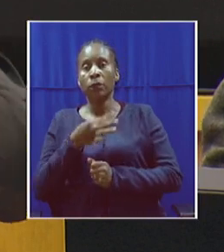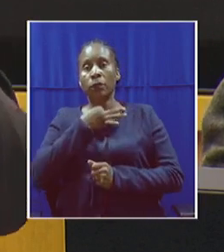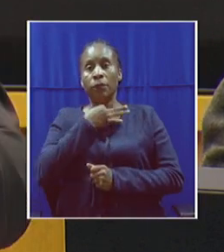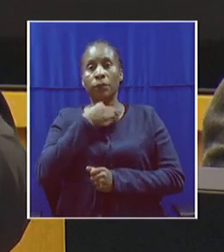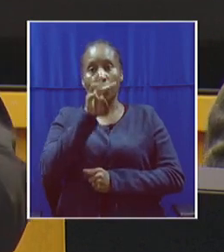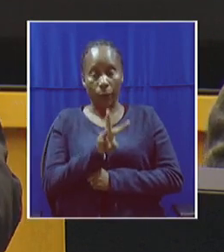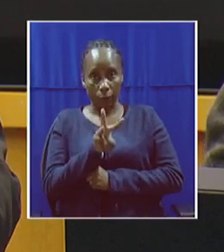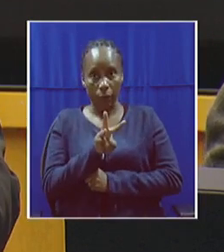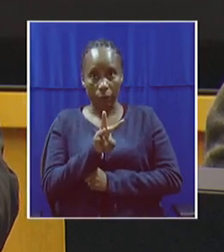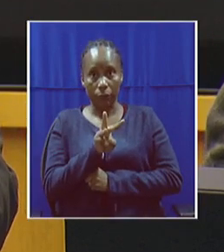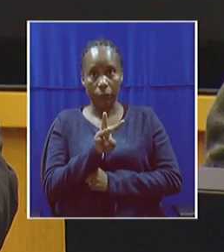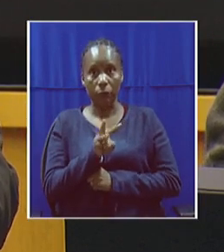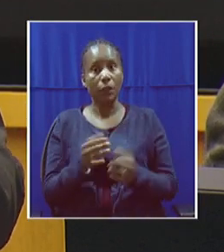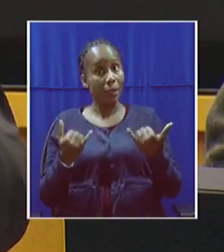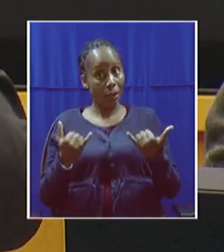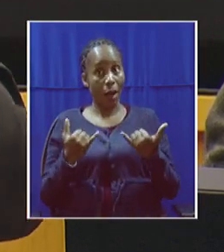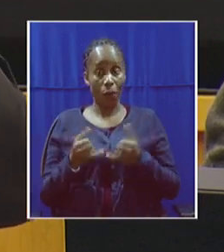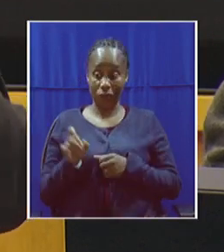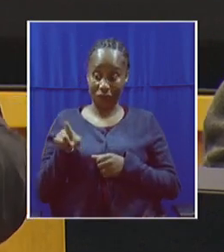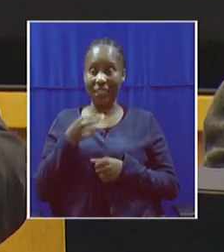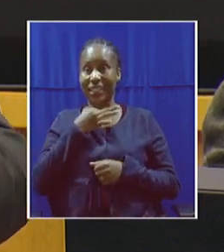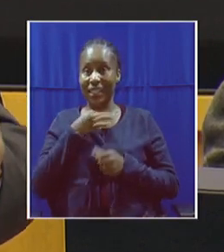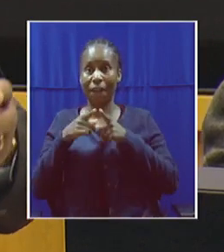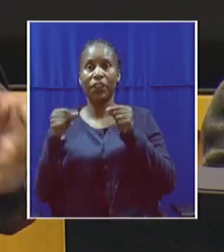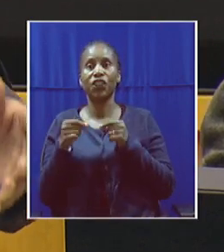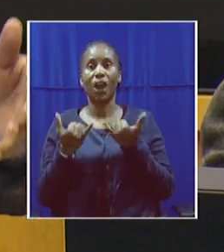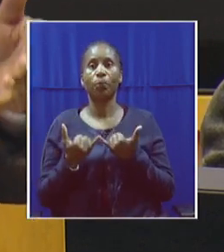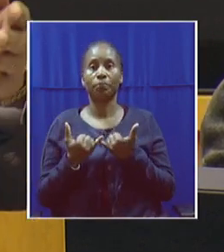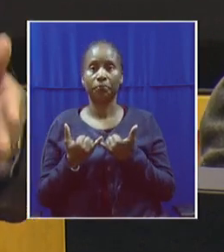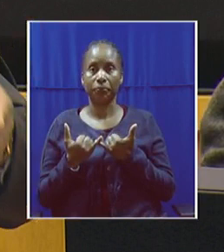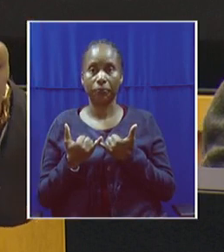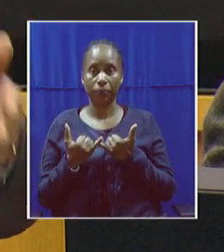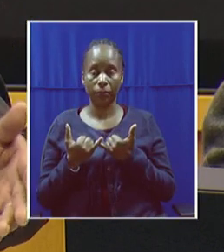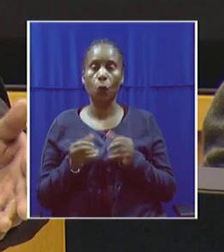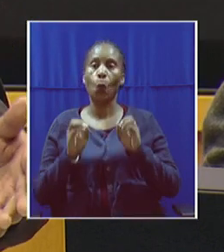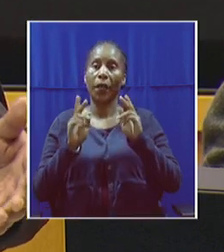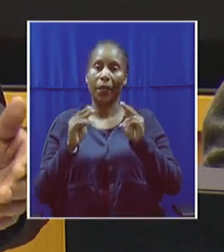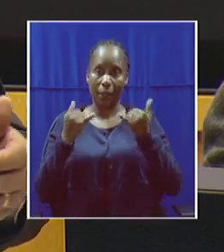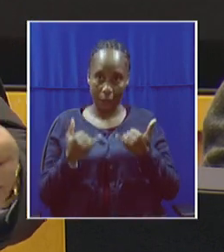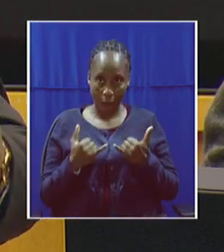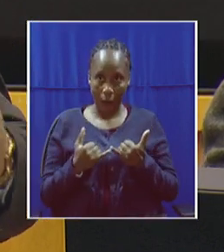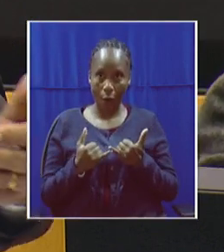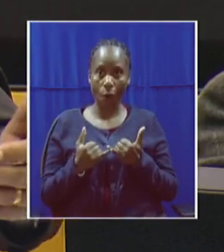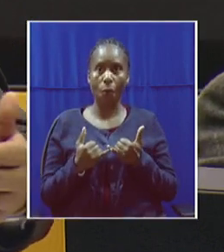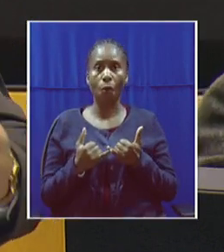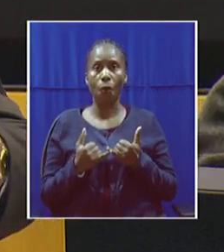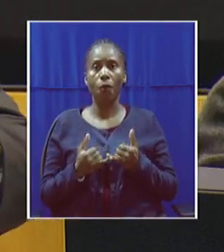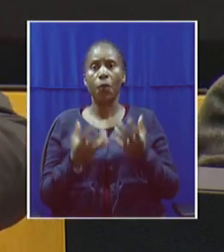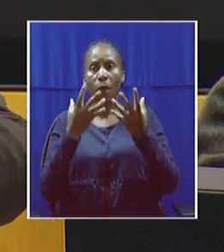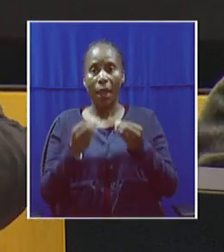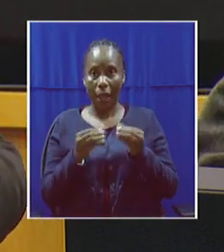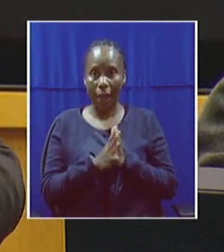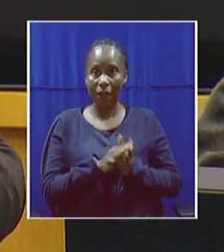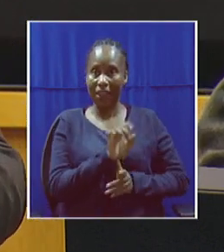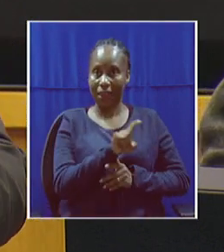self group we finished that now now once you have boards in place and governments